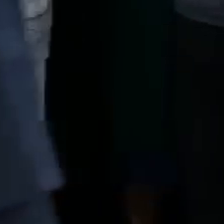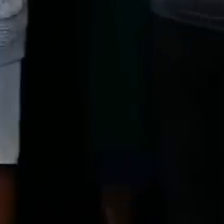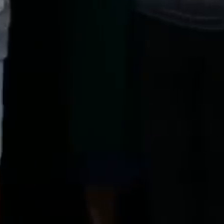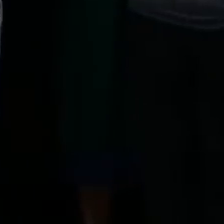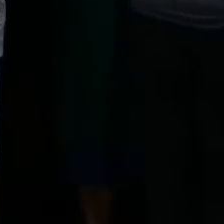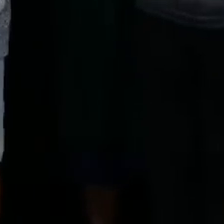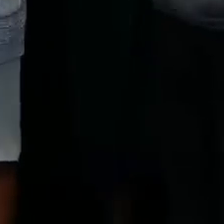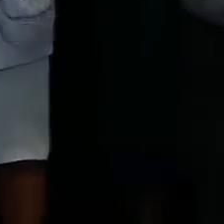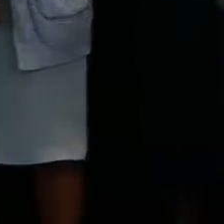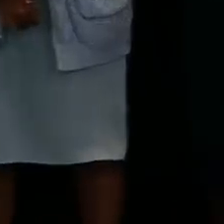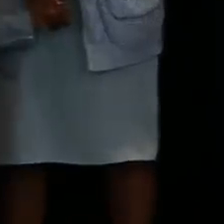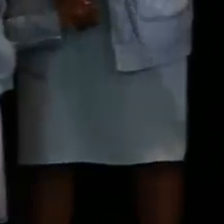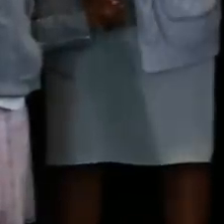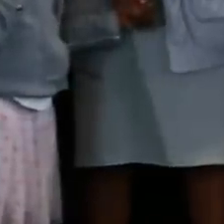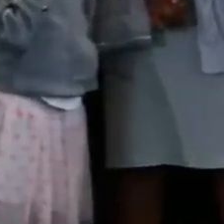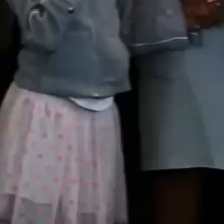Out of my